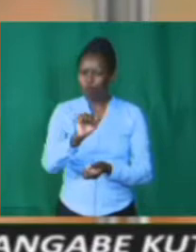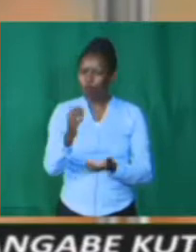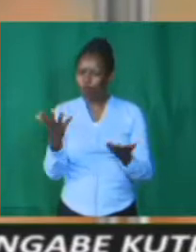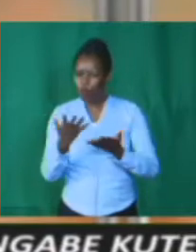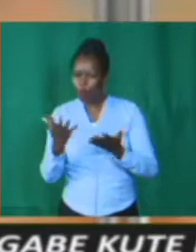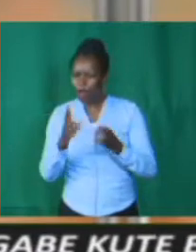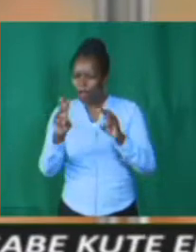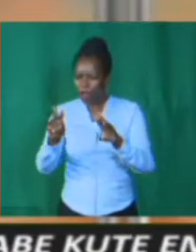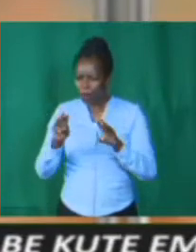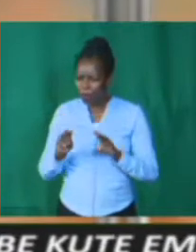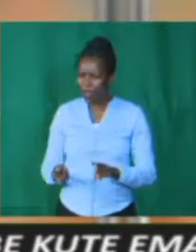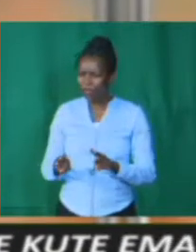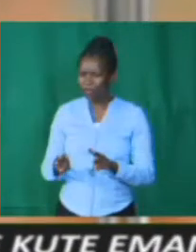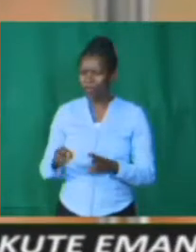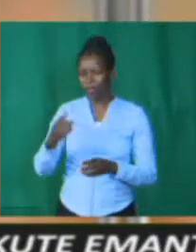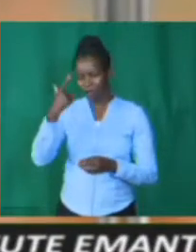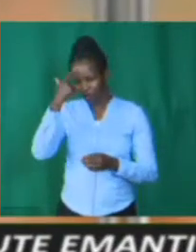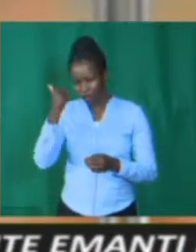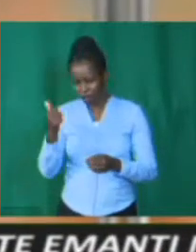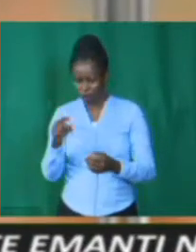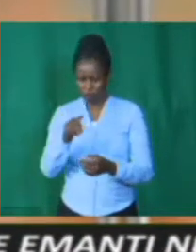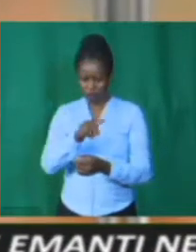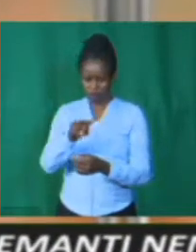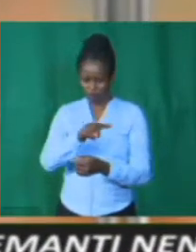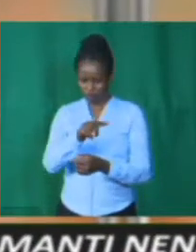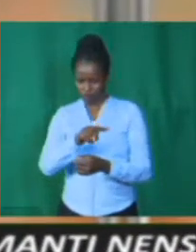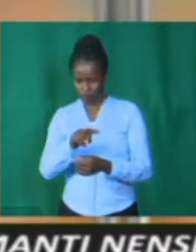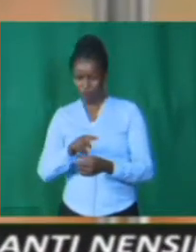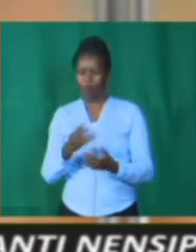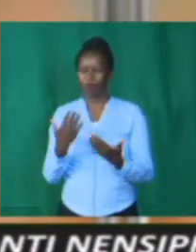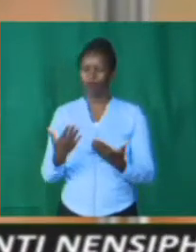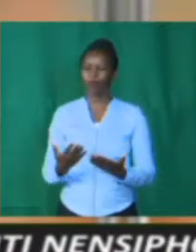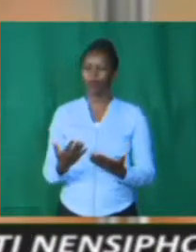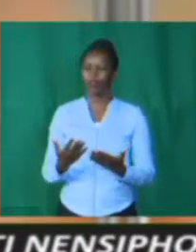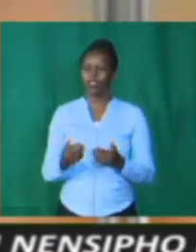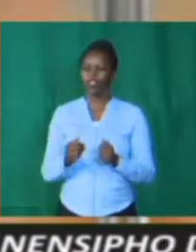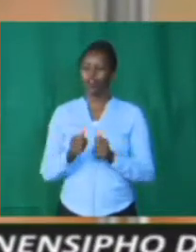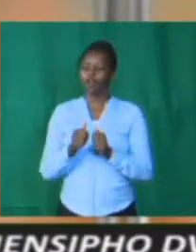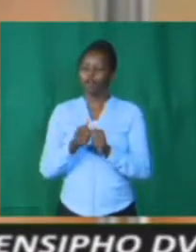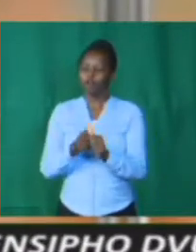that's coordinate geometry, locating Nesprate using